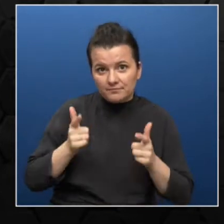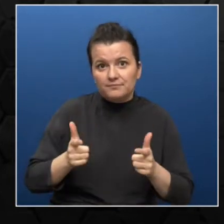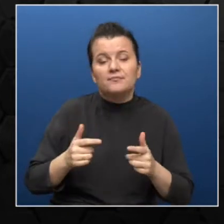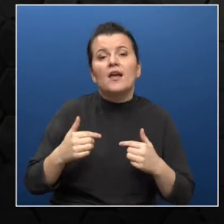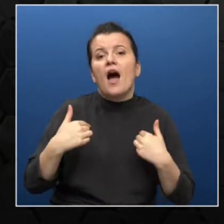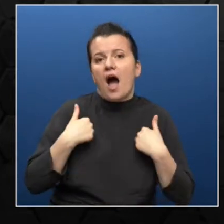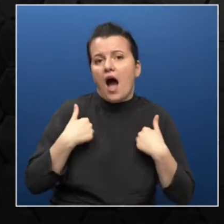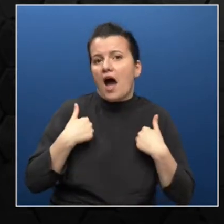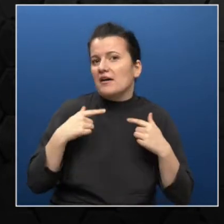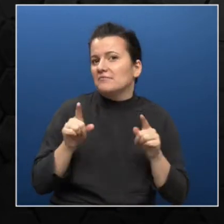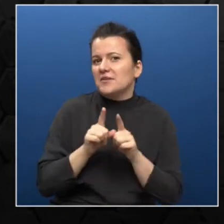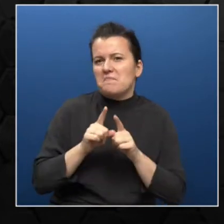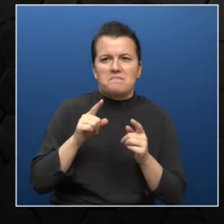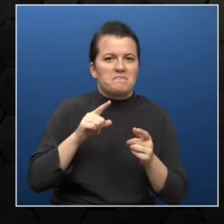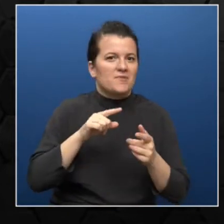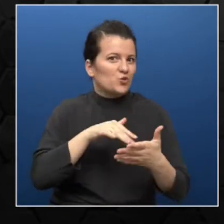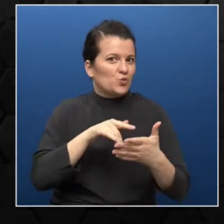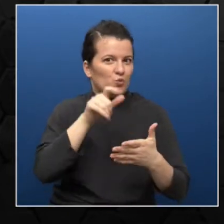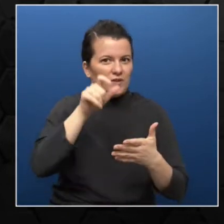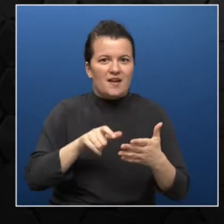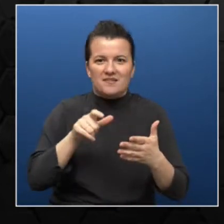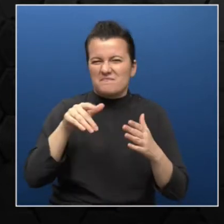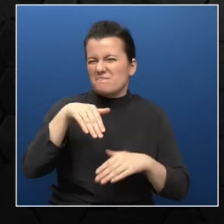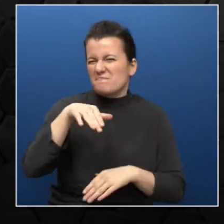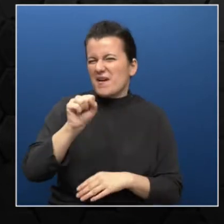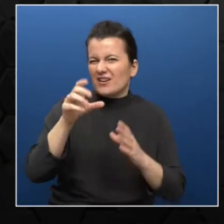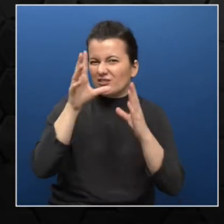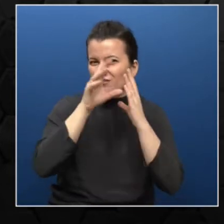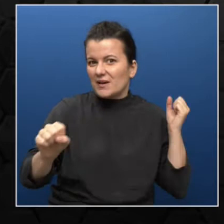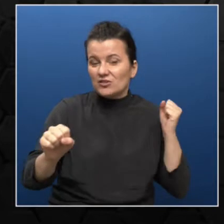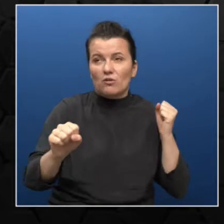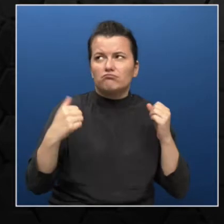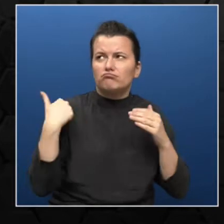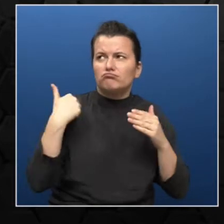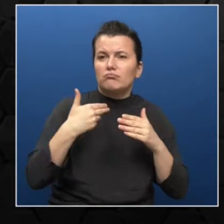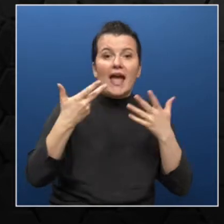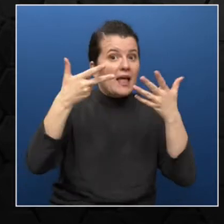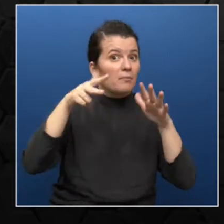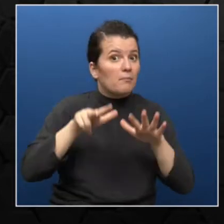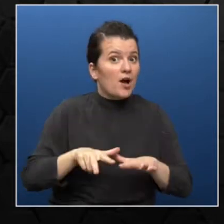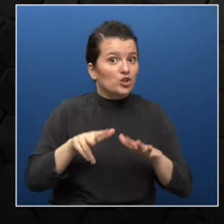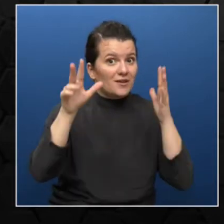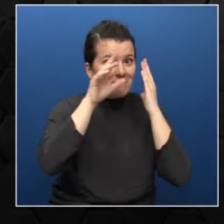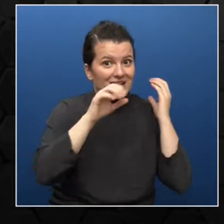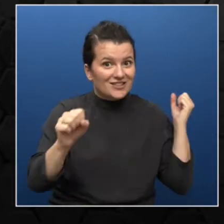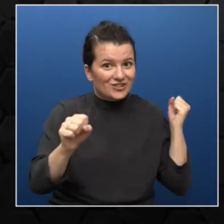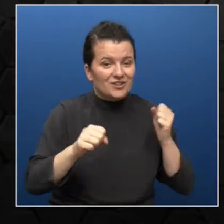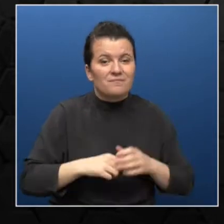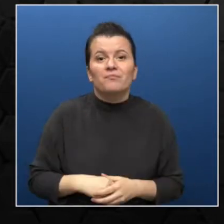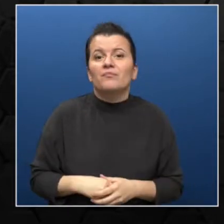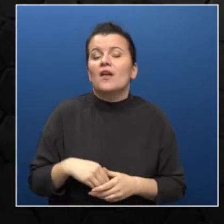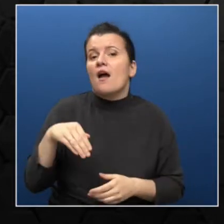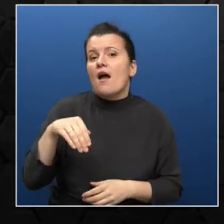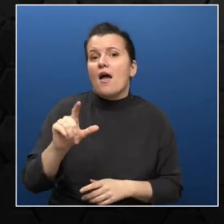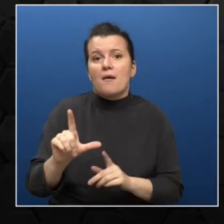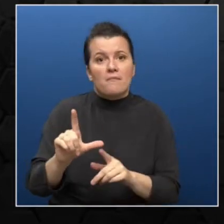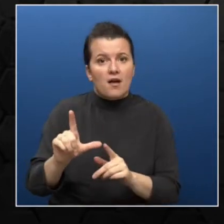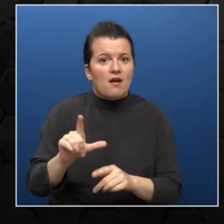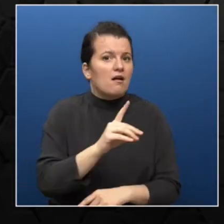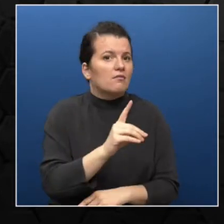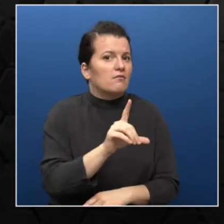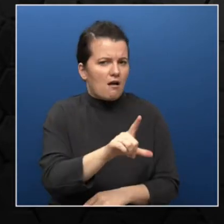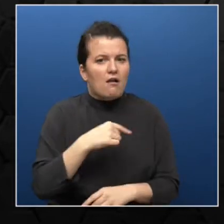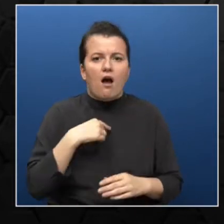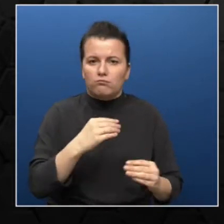for almost about 8 months now. And I have been learning about machine learning, deep learning